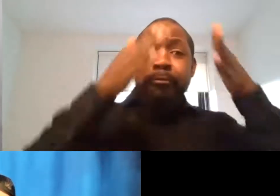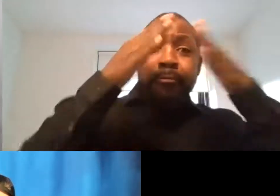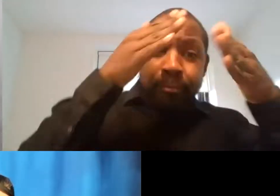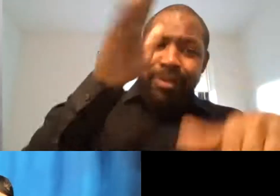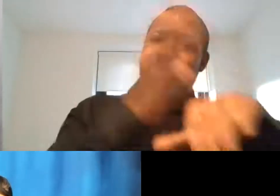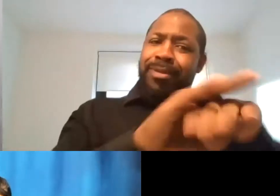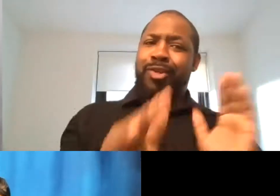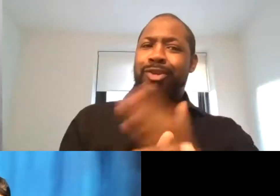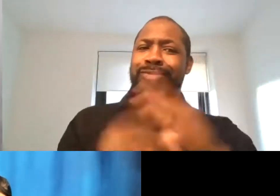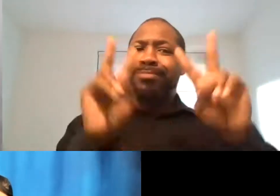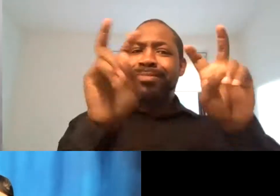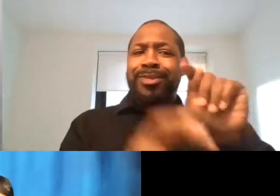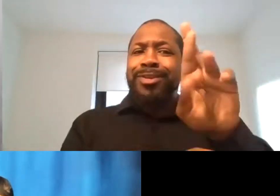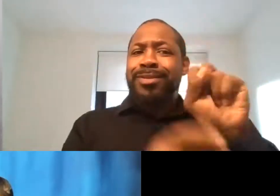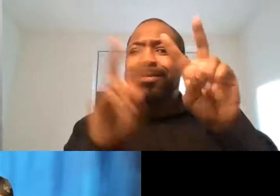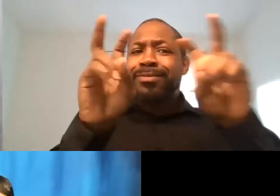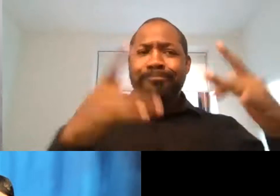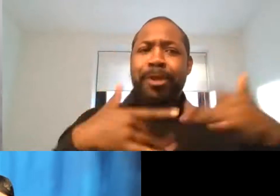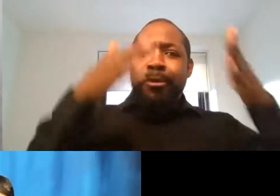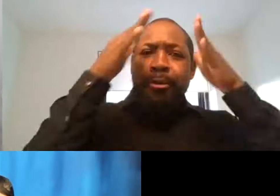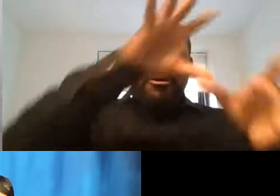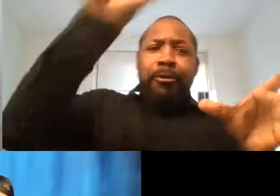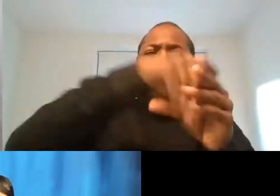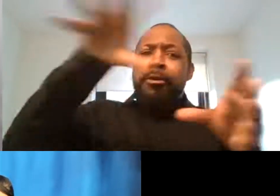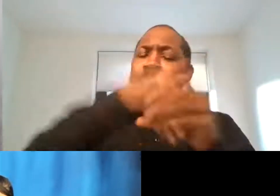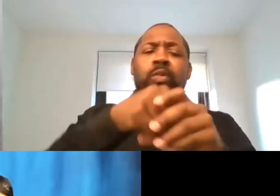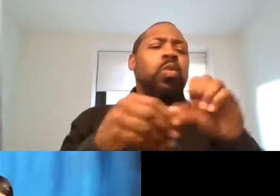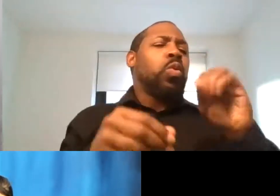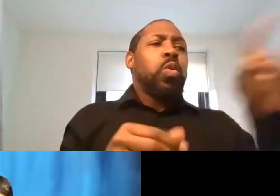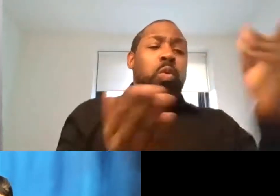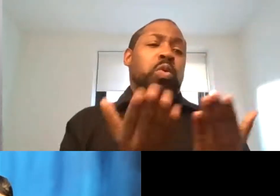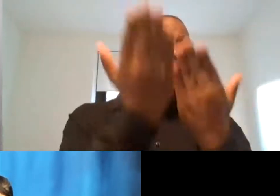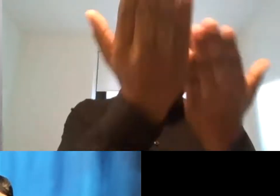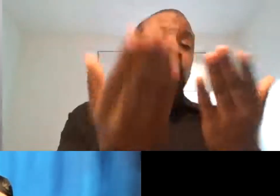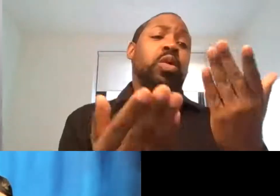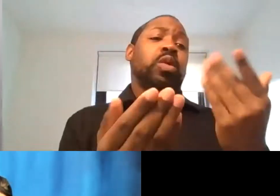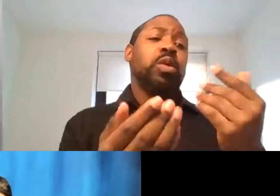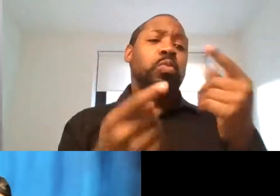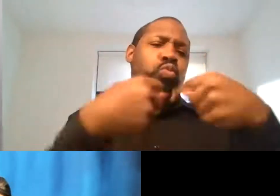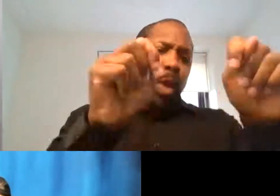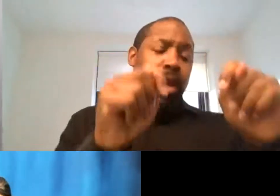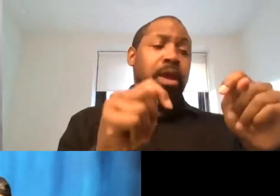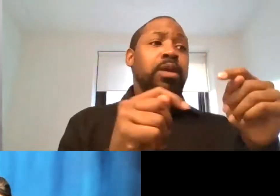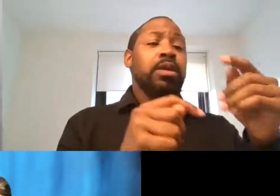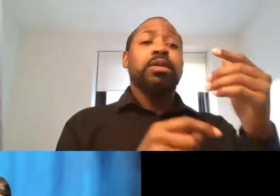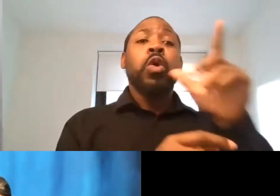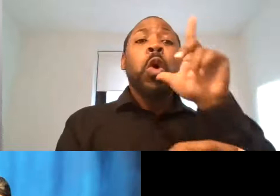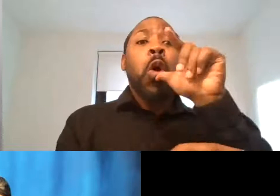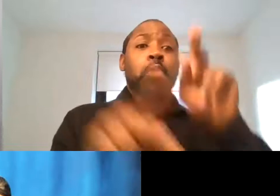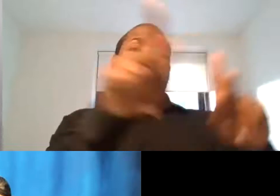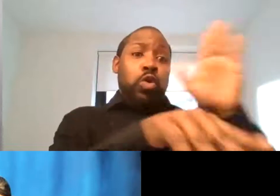a committee for 2 hours that would focus specifically on those issues. So we could